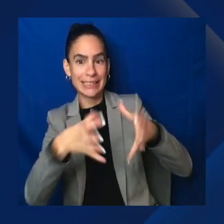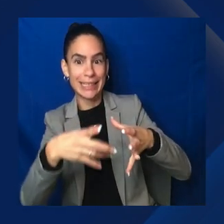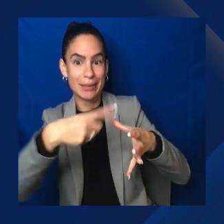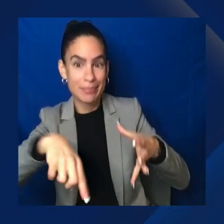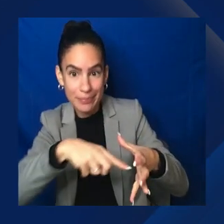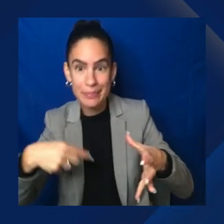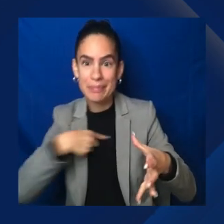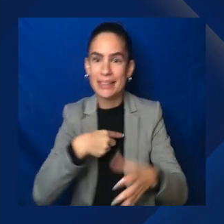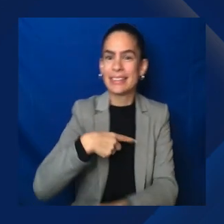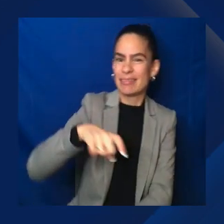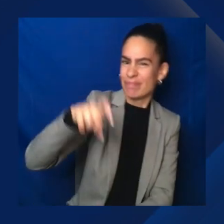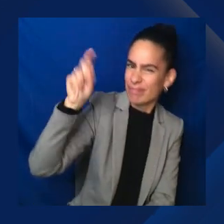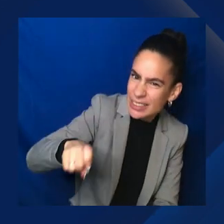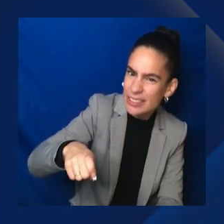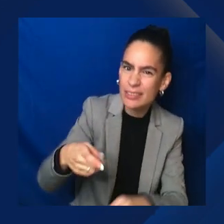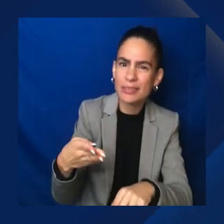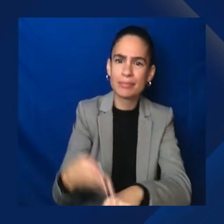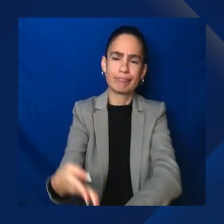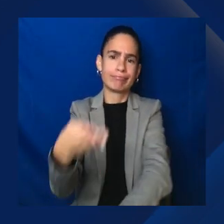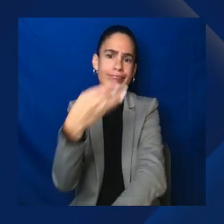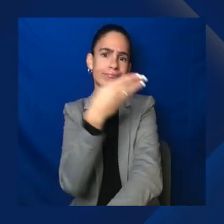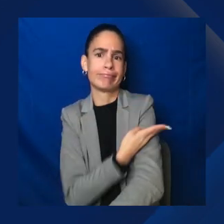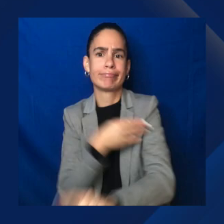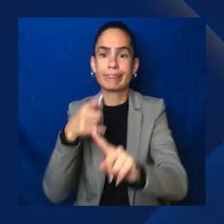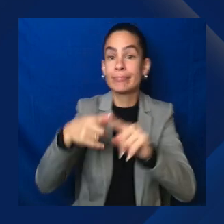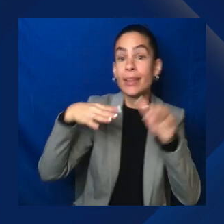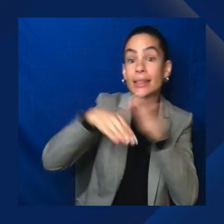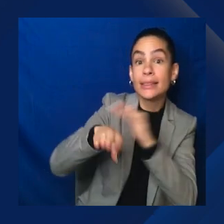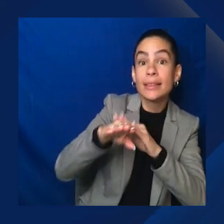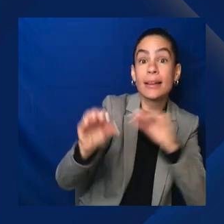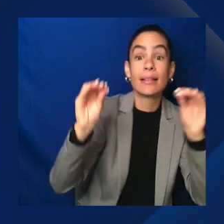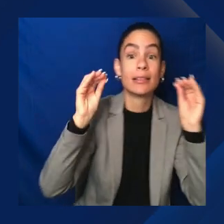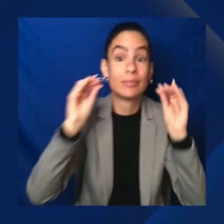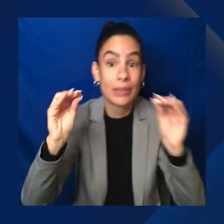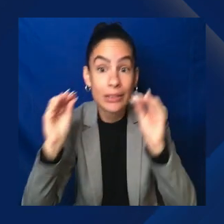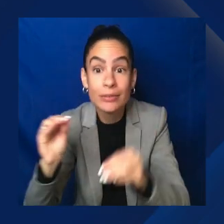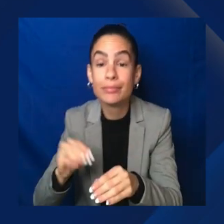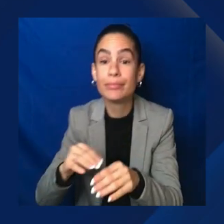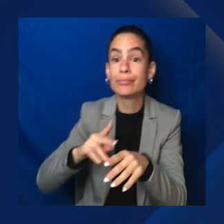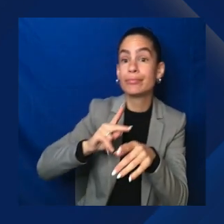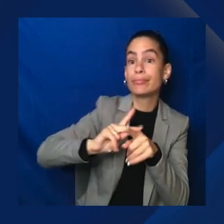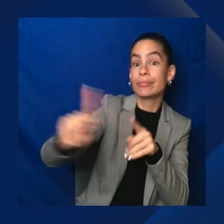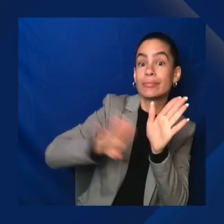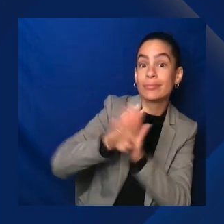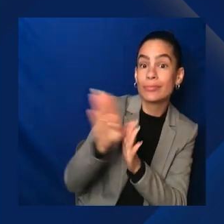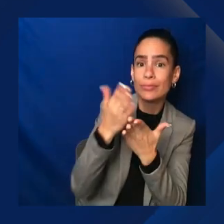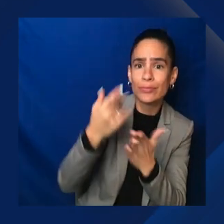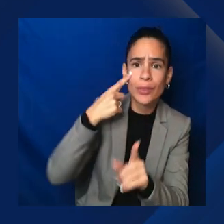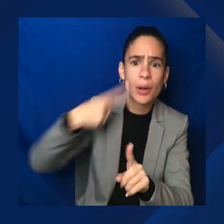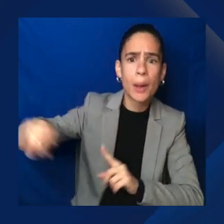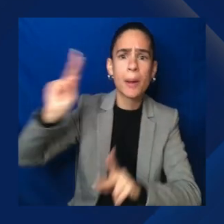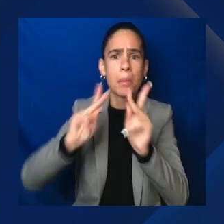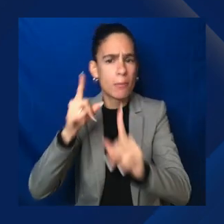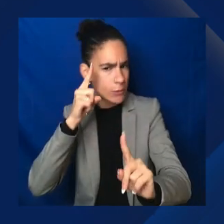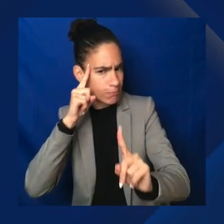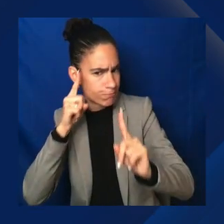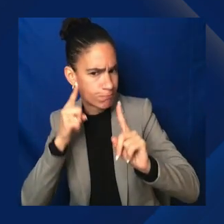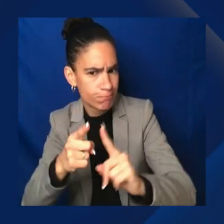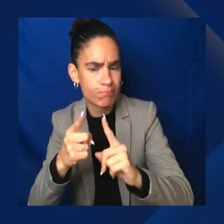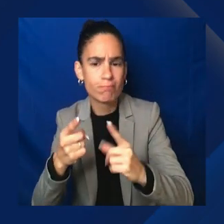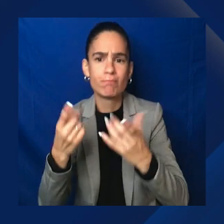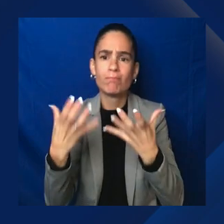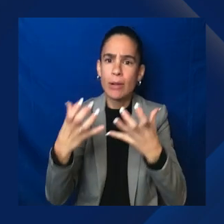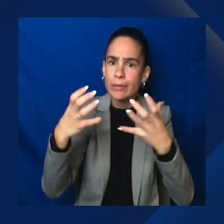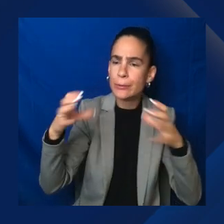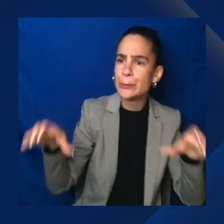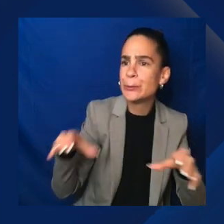scholarship opportunities, and professional development resources for people that are pursuing careers in birth work. We also need to